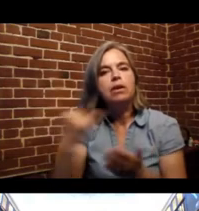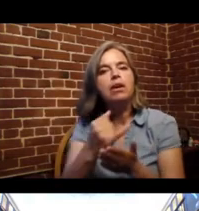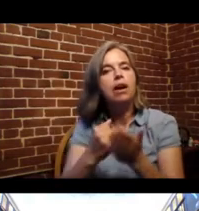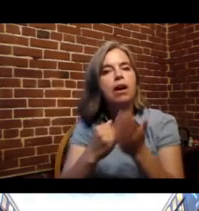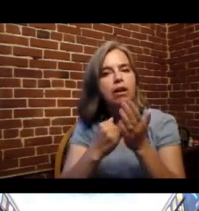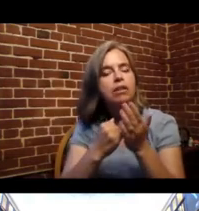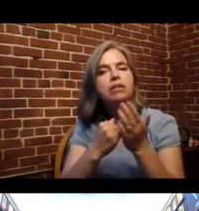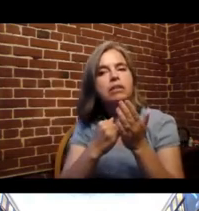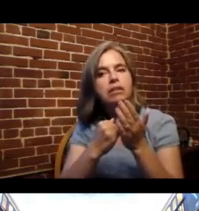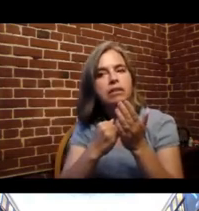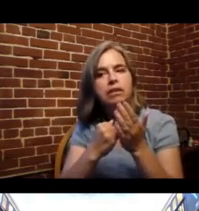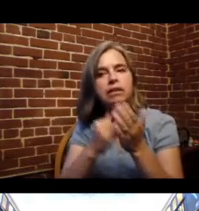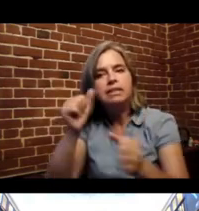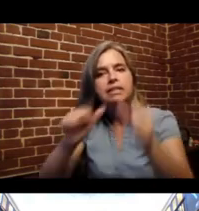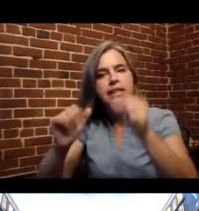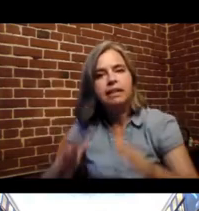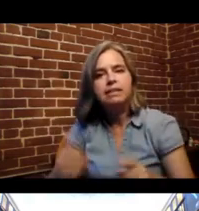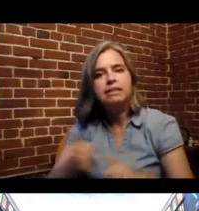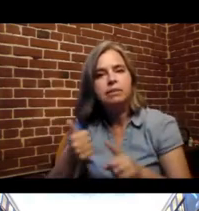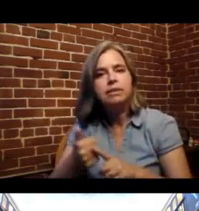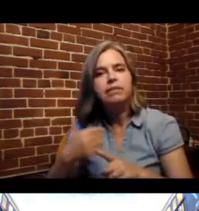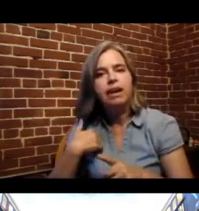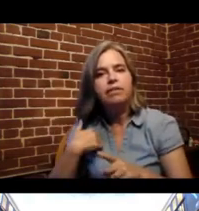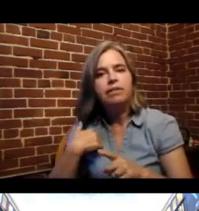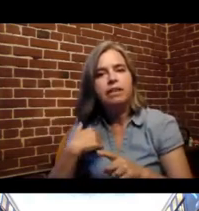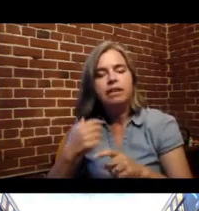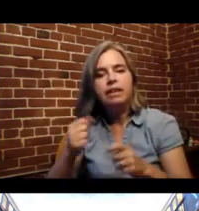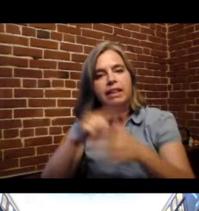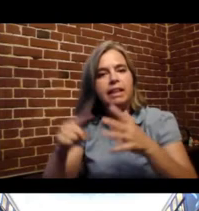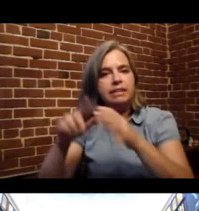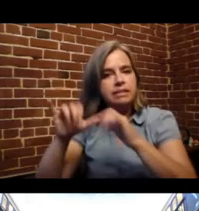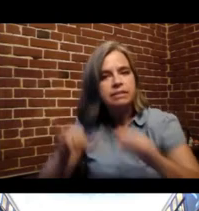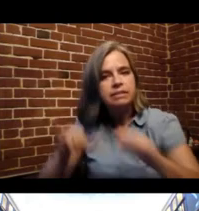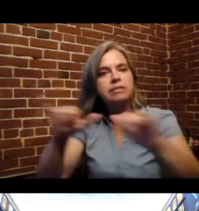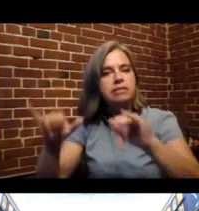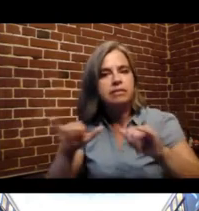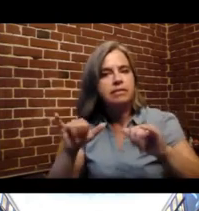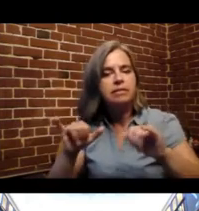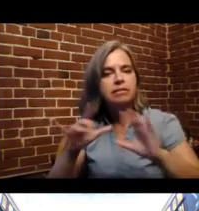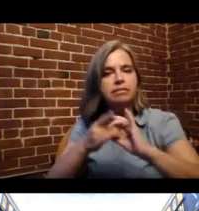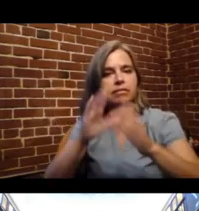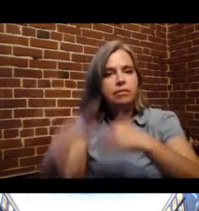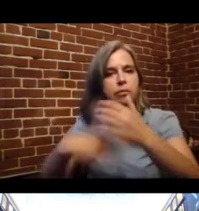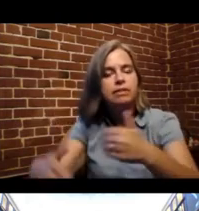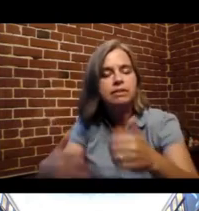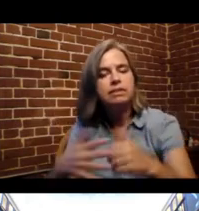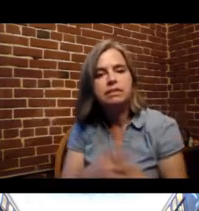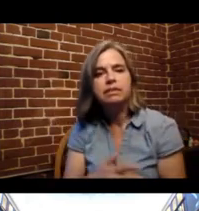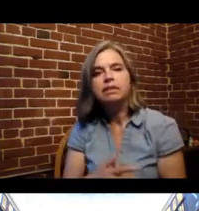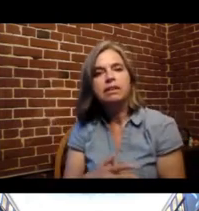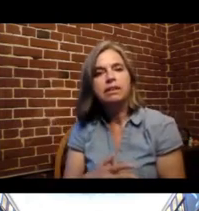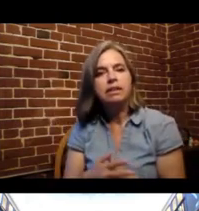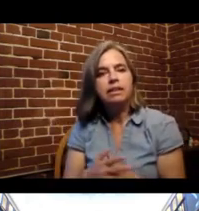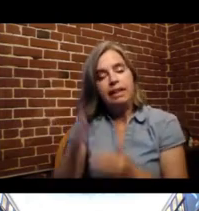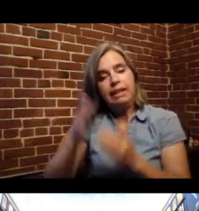Artists and scientists have so much in common where they're in the process, because we don't know the end